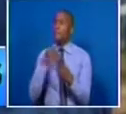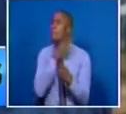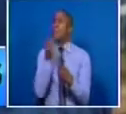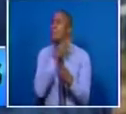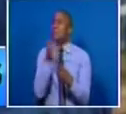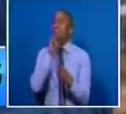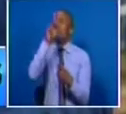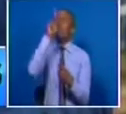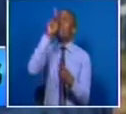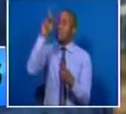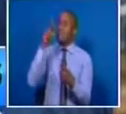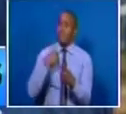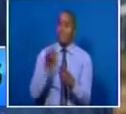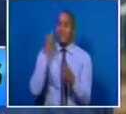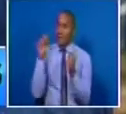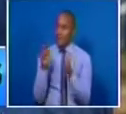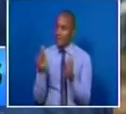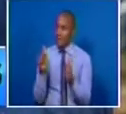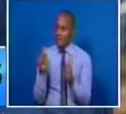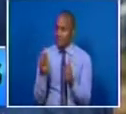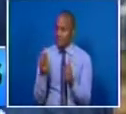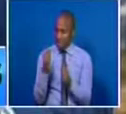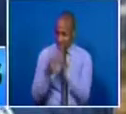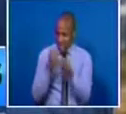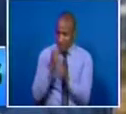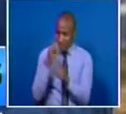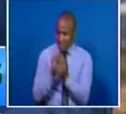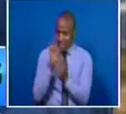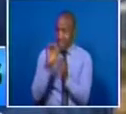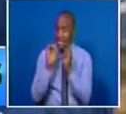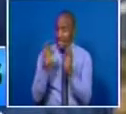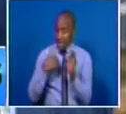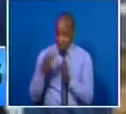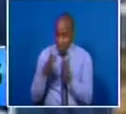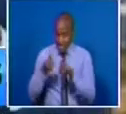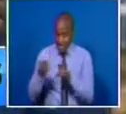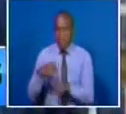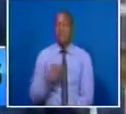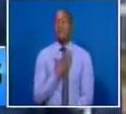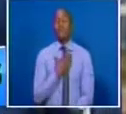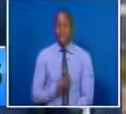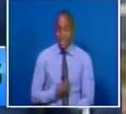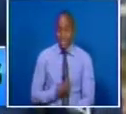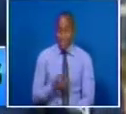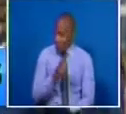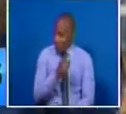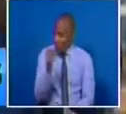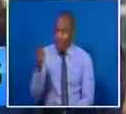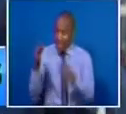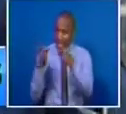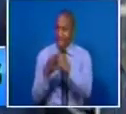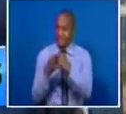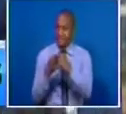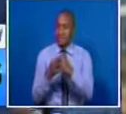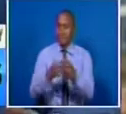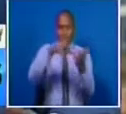complaining, because I wished that in 2013 we had this opportunity. You know, we were 8, you know, on the